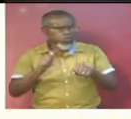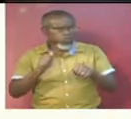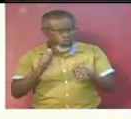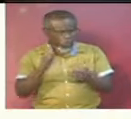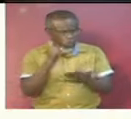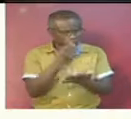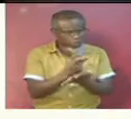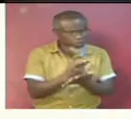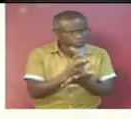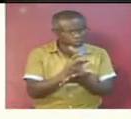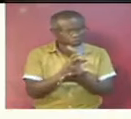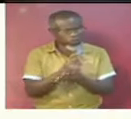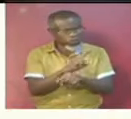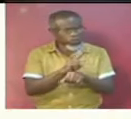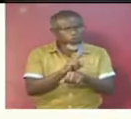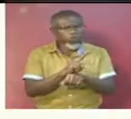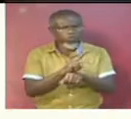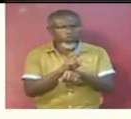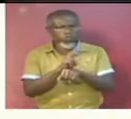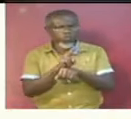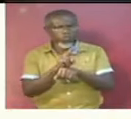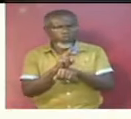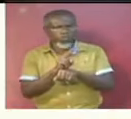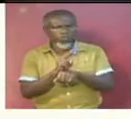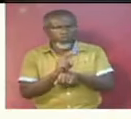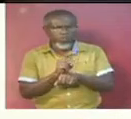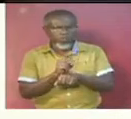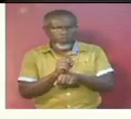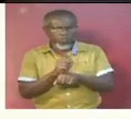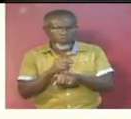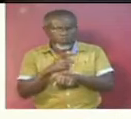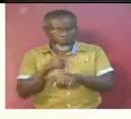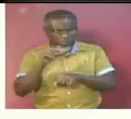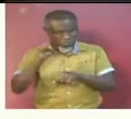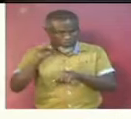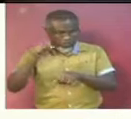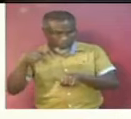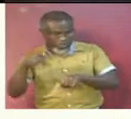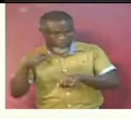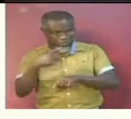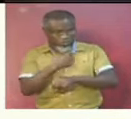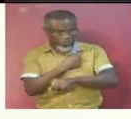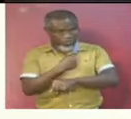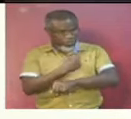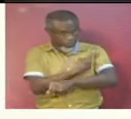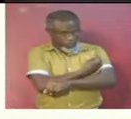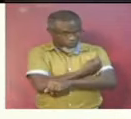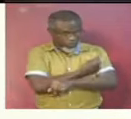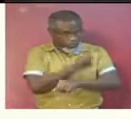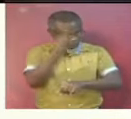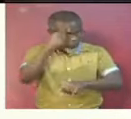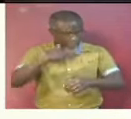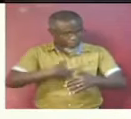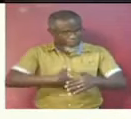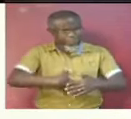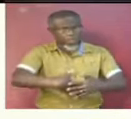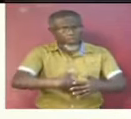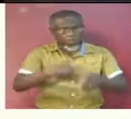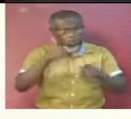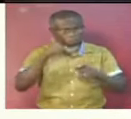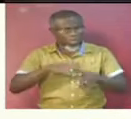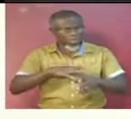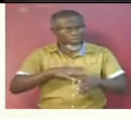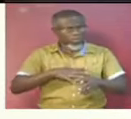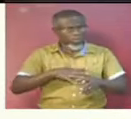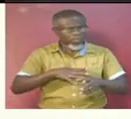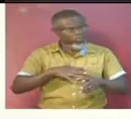utilize the vaccine in pregnant women is still something that the data is being collected on. Yes, it has been authorized, but at the same point in